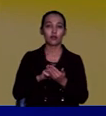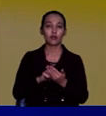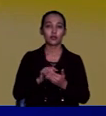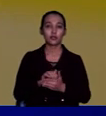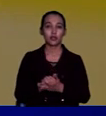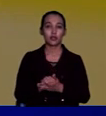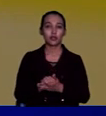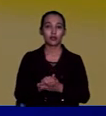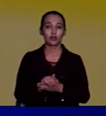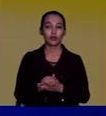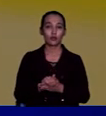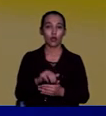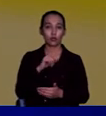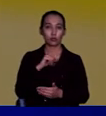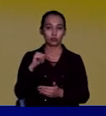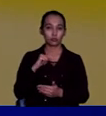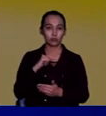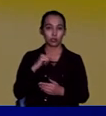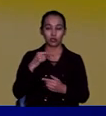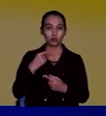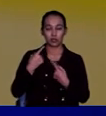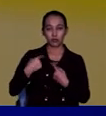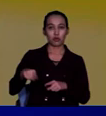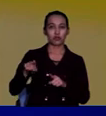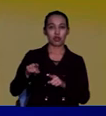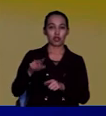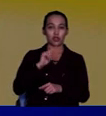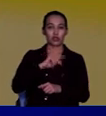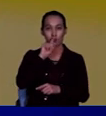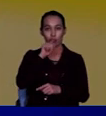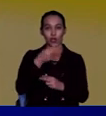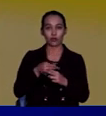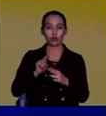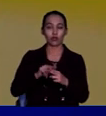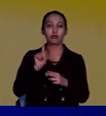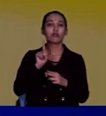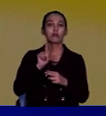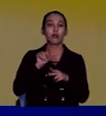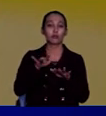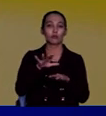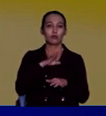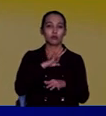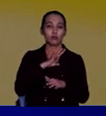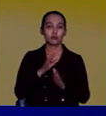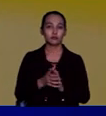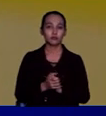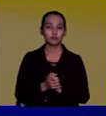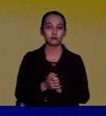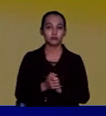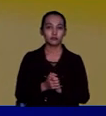3-savolimizda esa o'ziga aloqador bo'lmagan ishga aralashishning oqibati nima bilan tugaydi degan